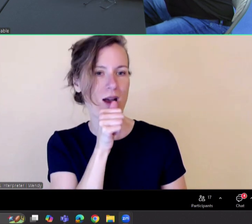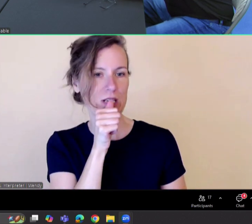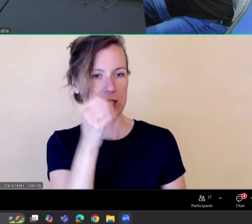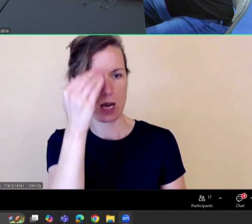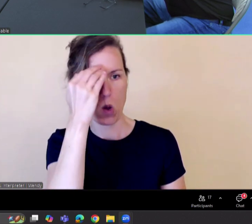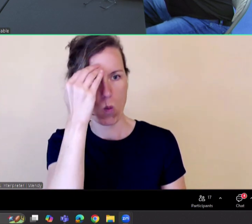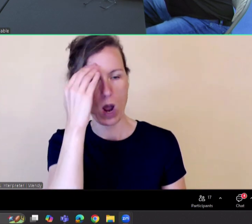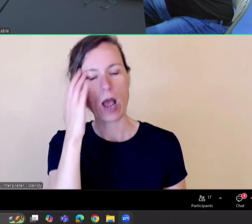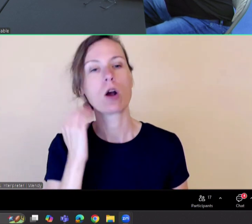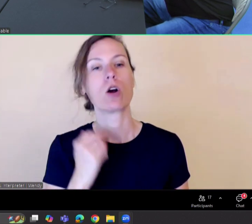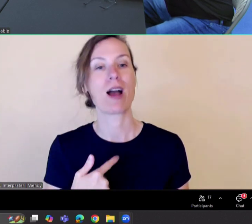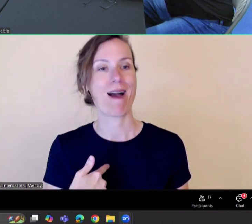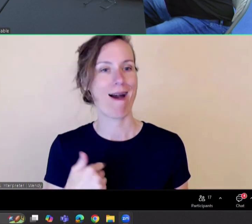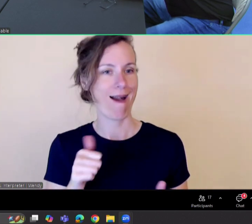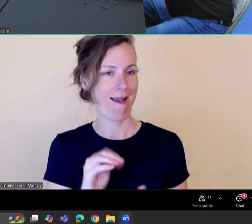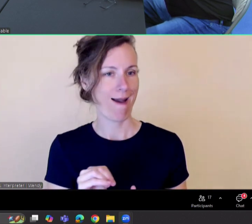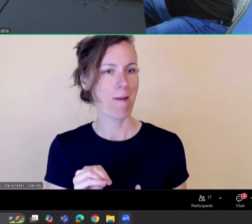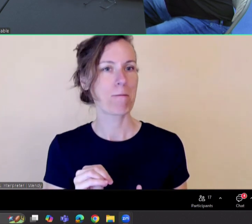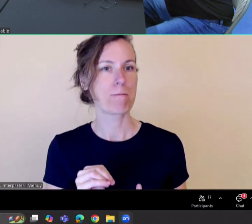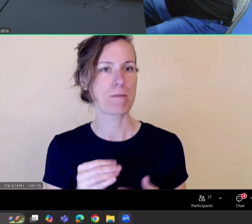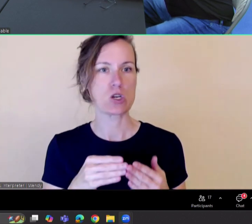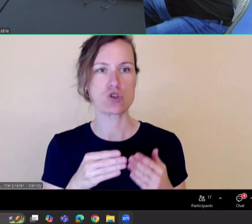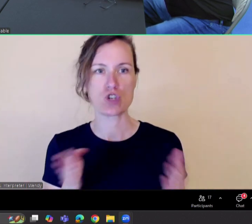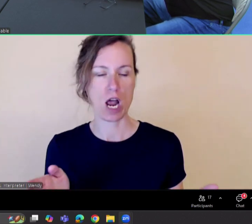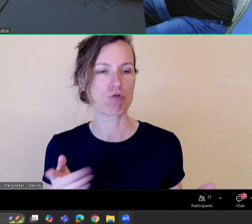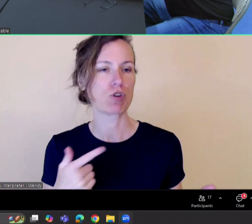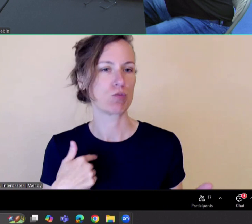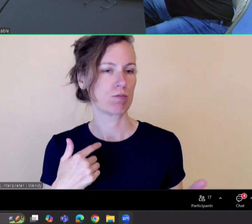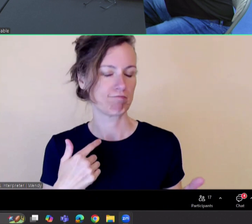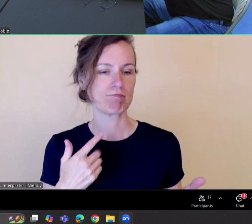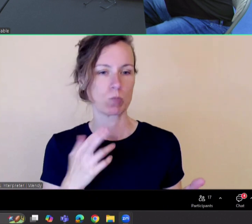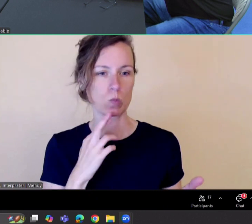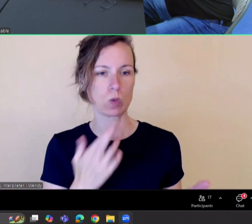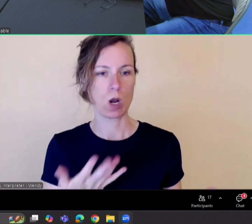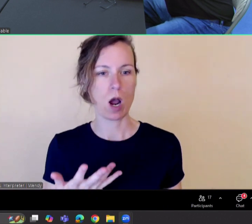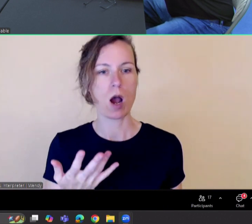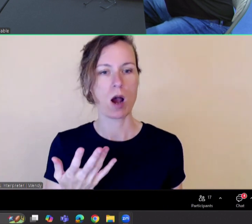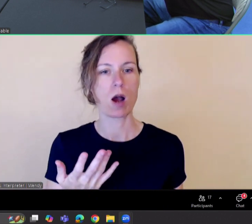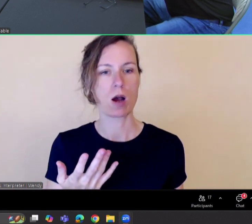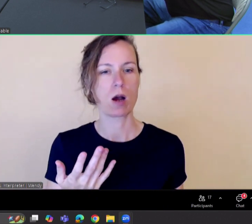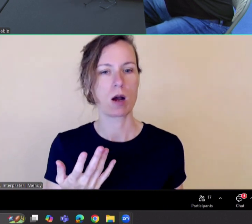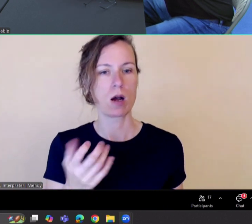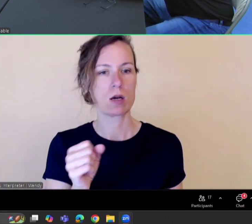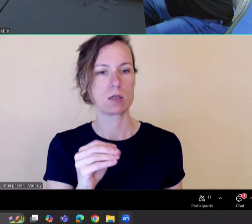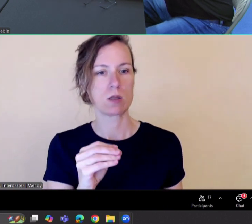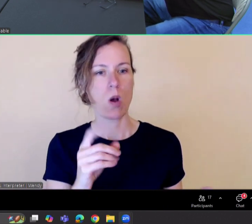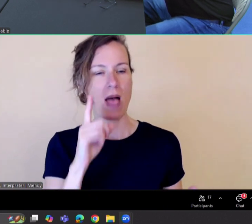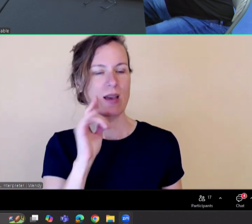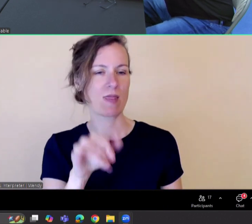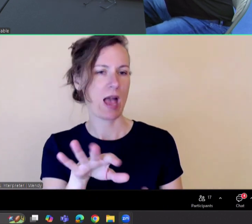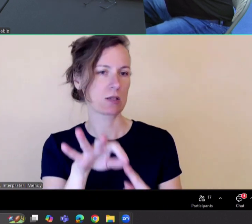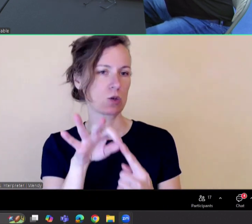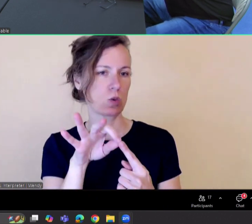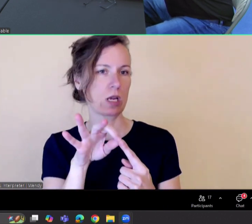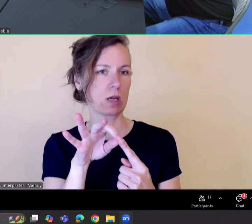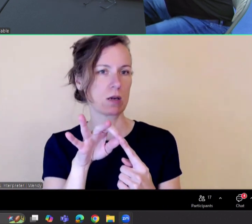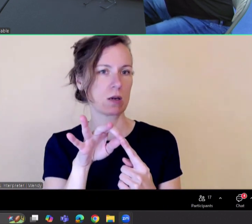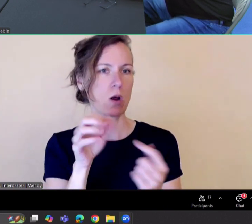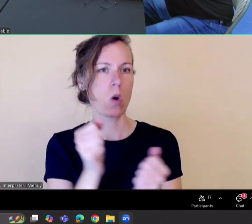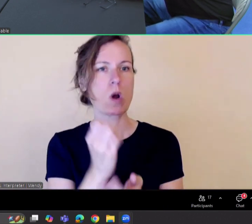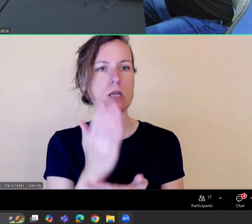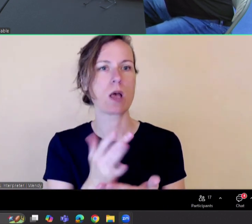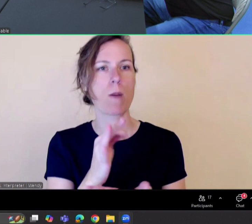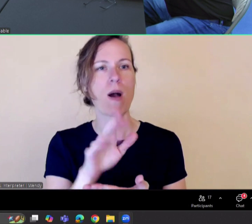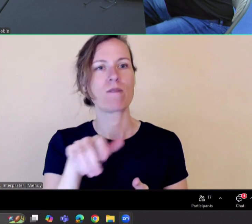generally speaking. So I think that's unique to what some of the other vendors potentially